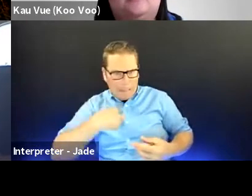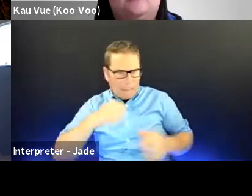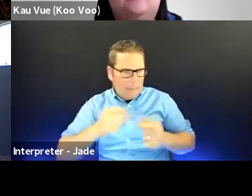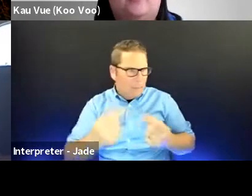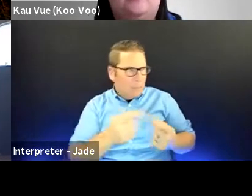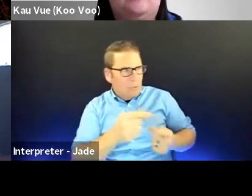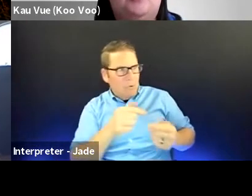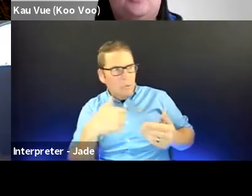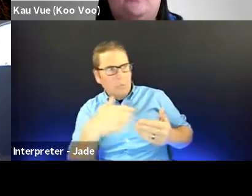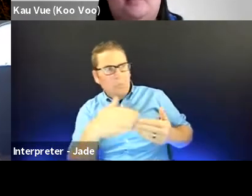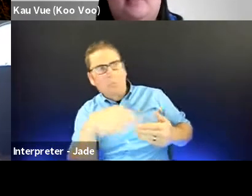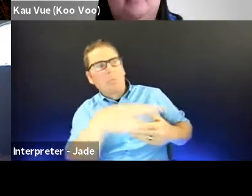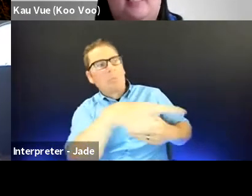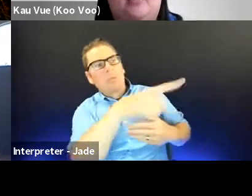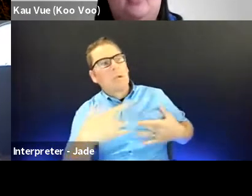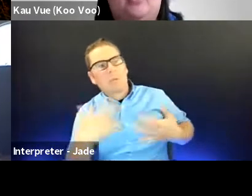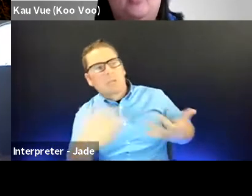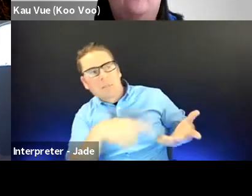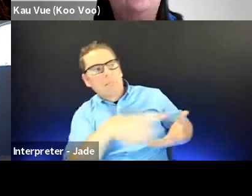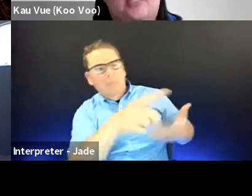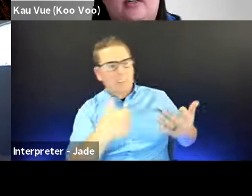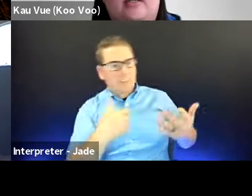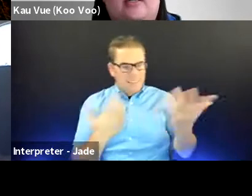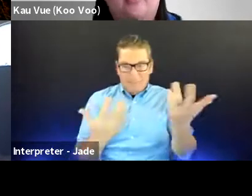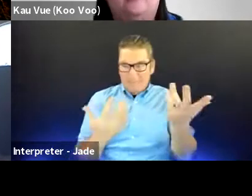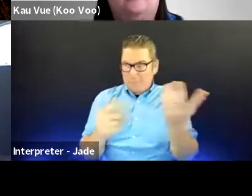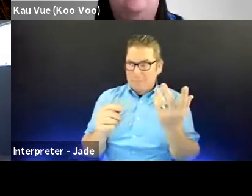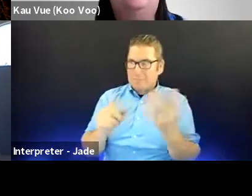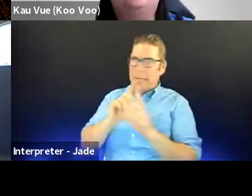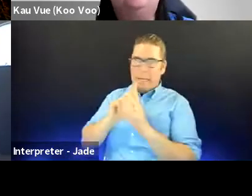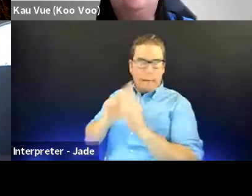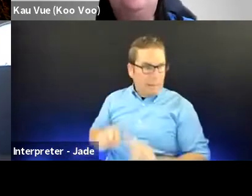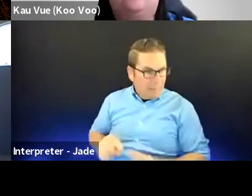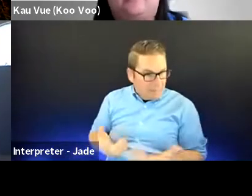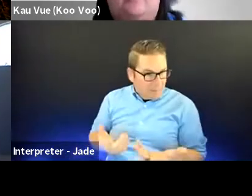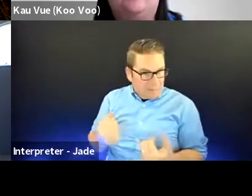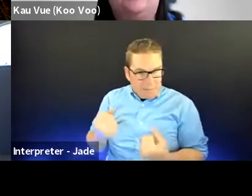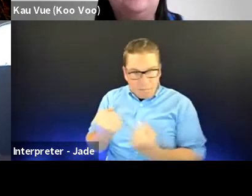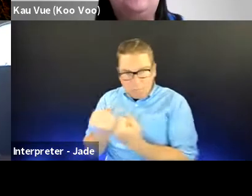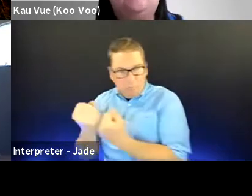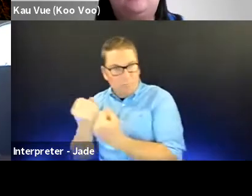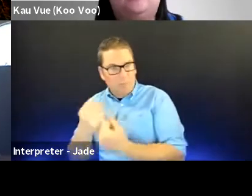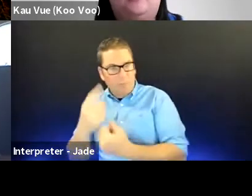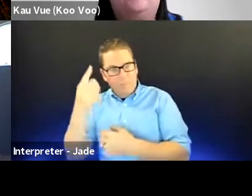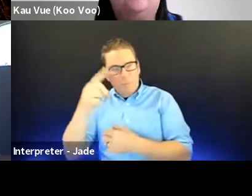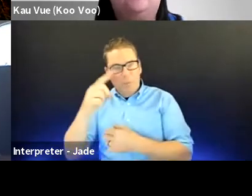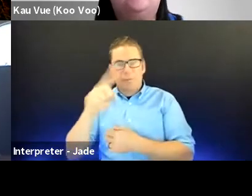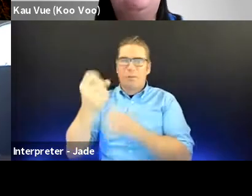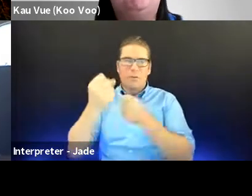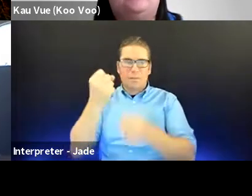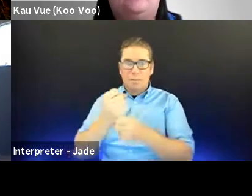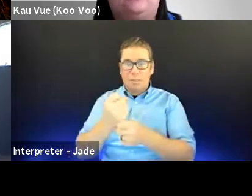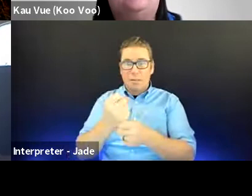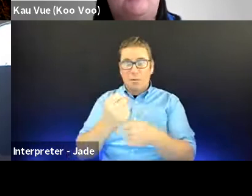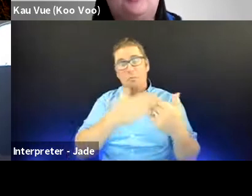served as this faculty mentor for my entire first year here. And then subsequently after, even though I